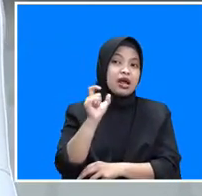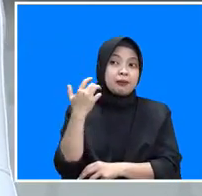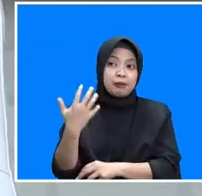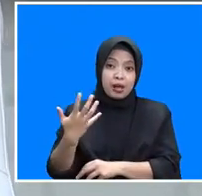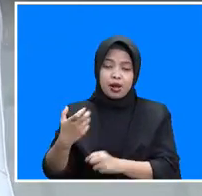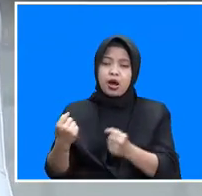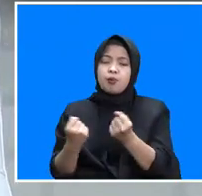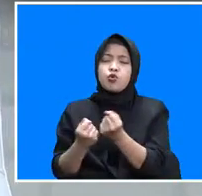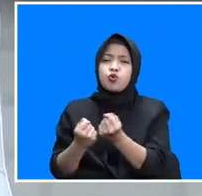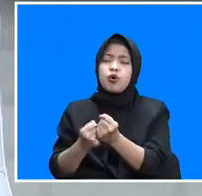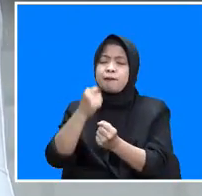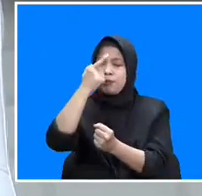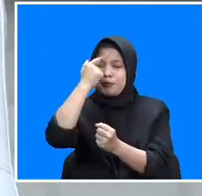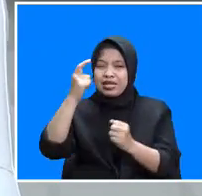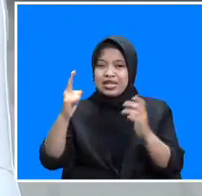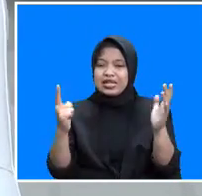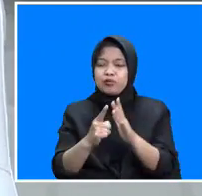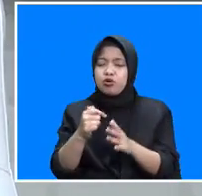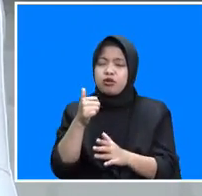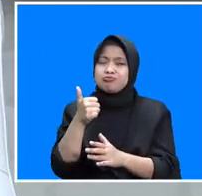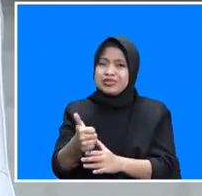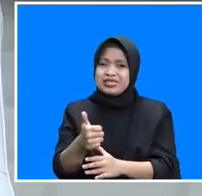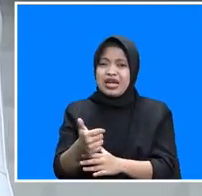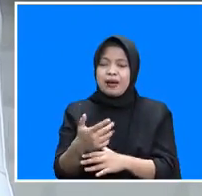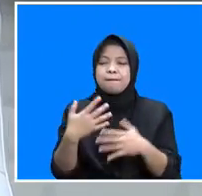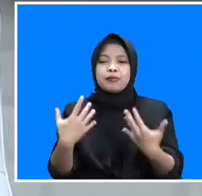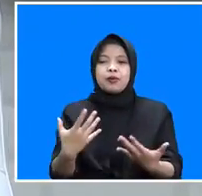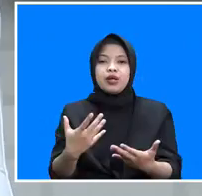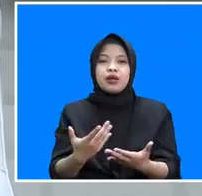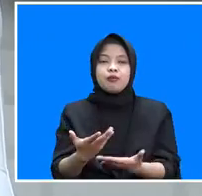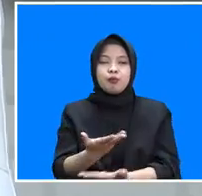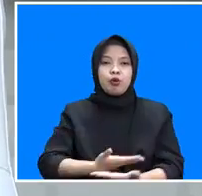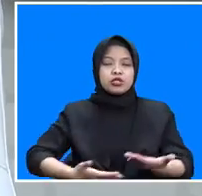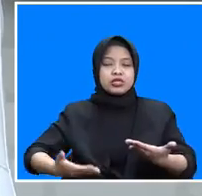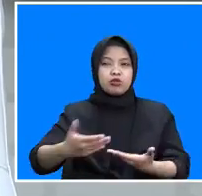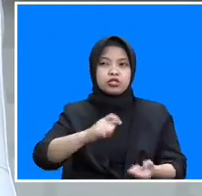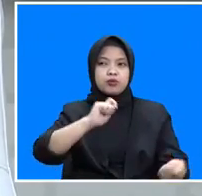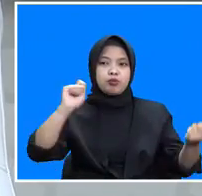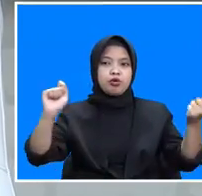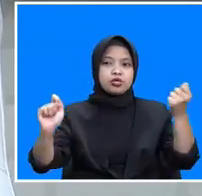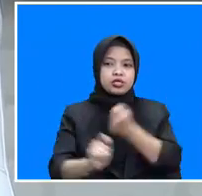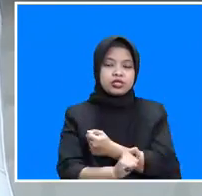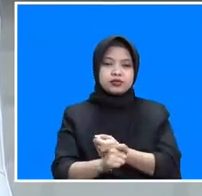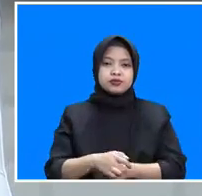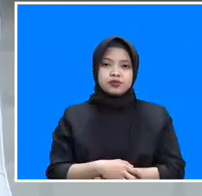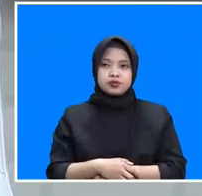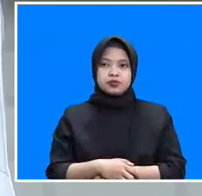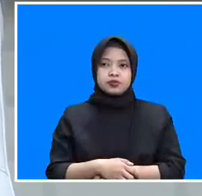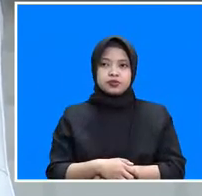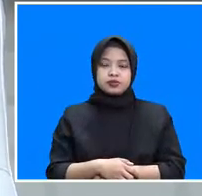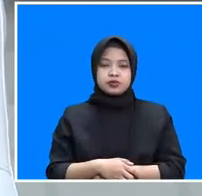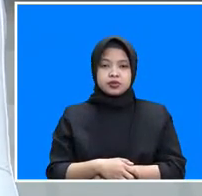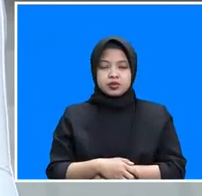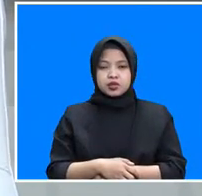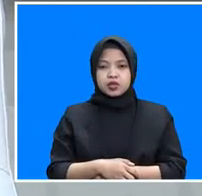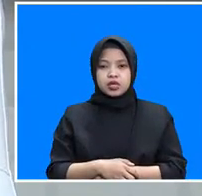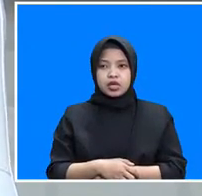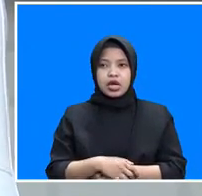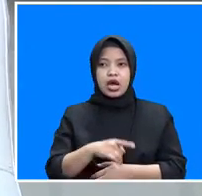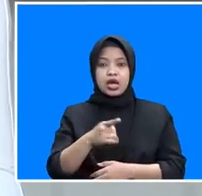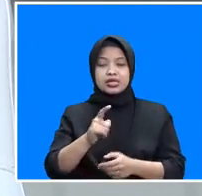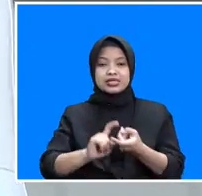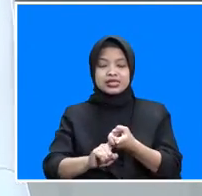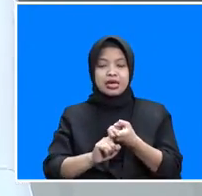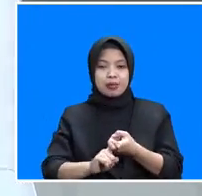learning in the face of the transition or recovery. Ini saya akan menggunakan bahasa Indonesia